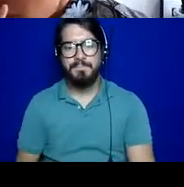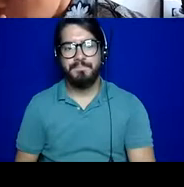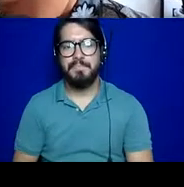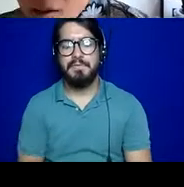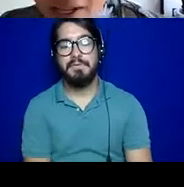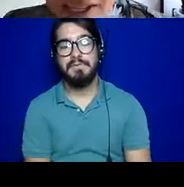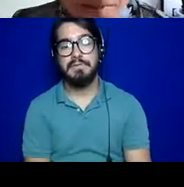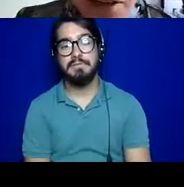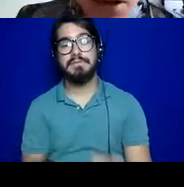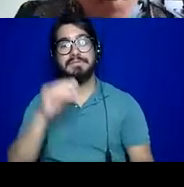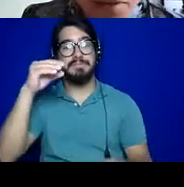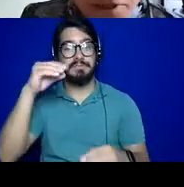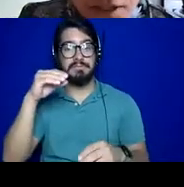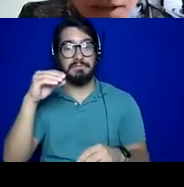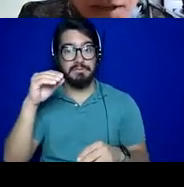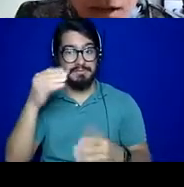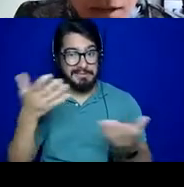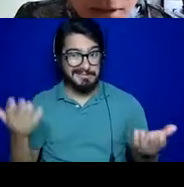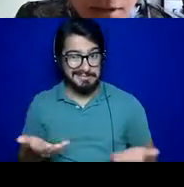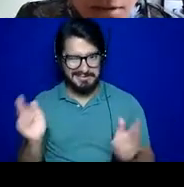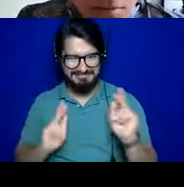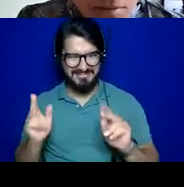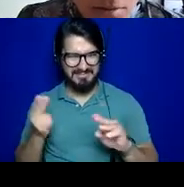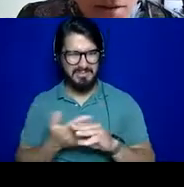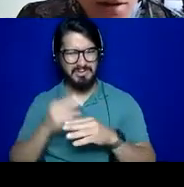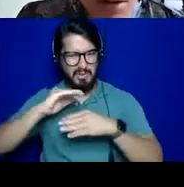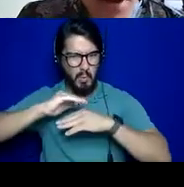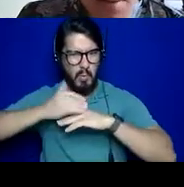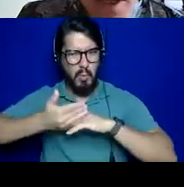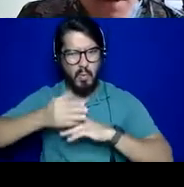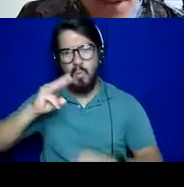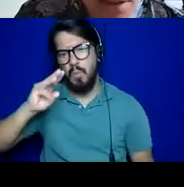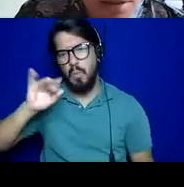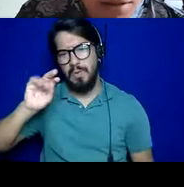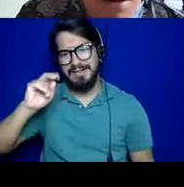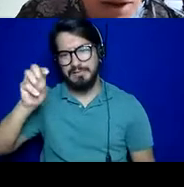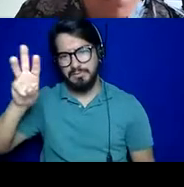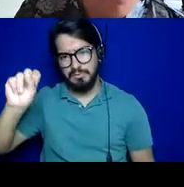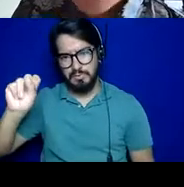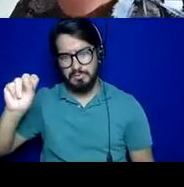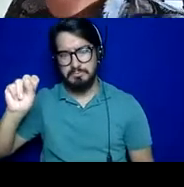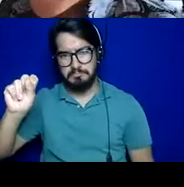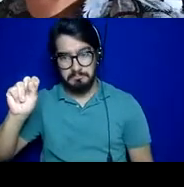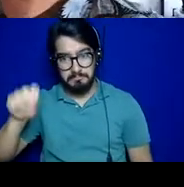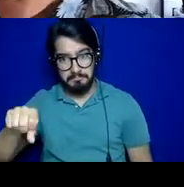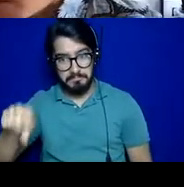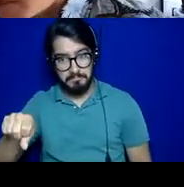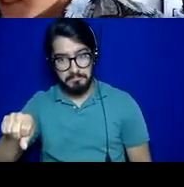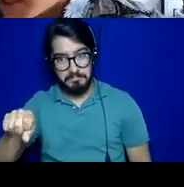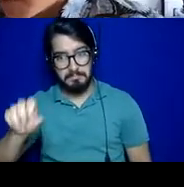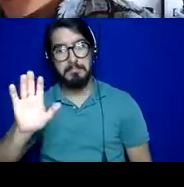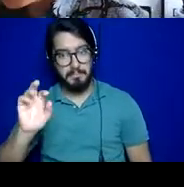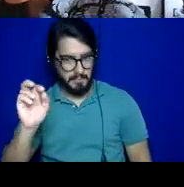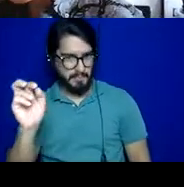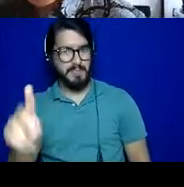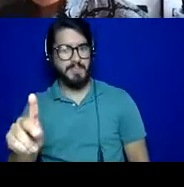So on Windows, is anybody here on a Windows machine? I think there are often not many of us. Okay. Well, just